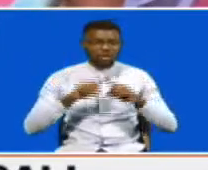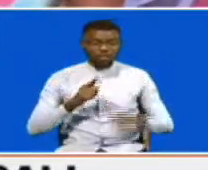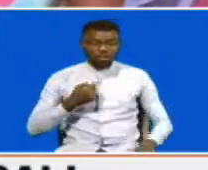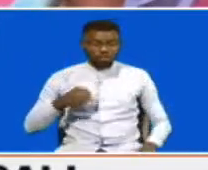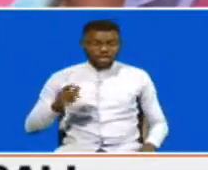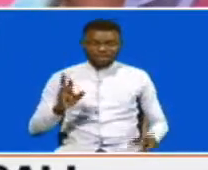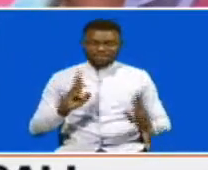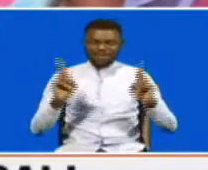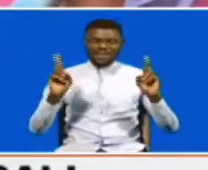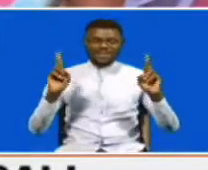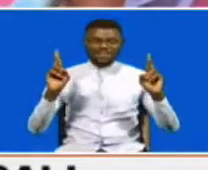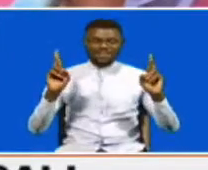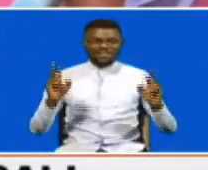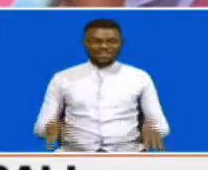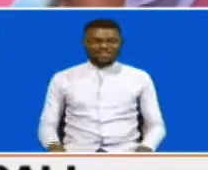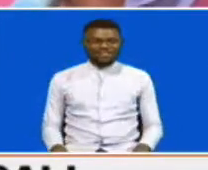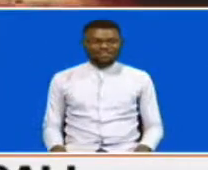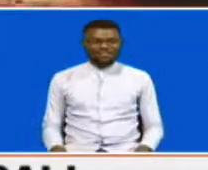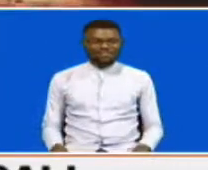mbele.